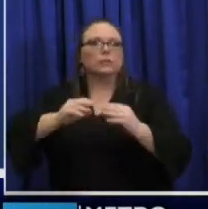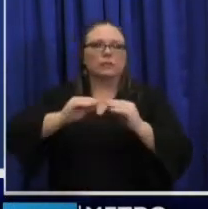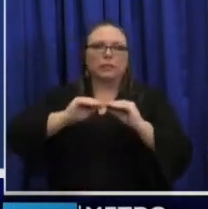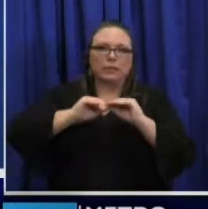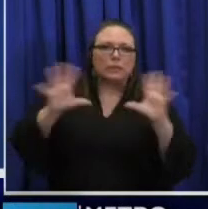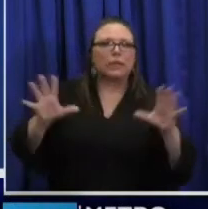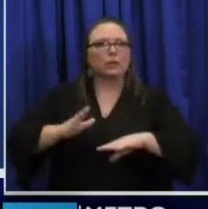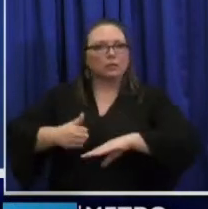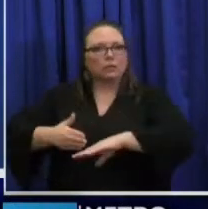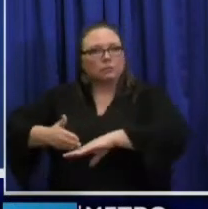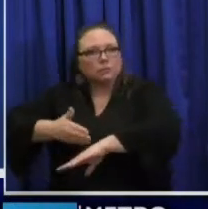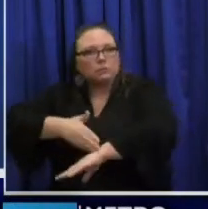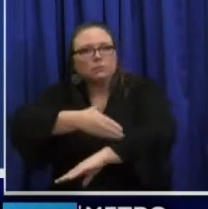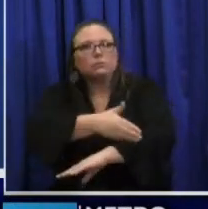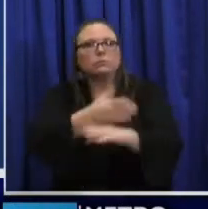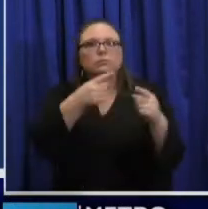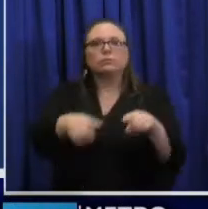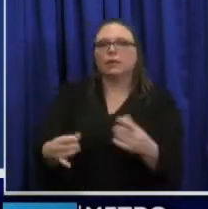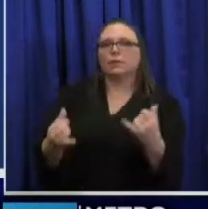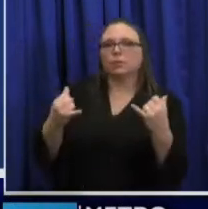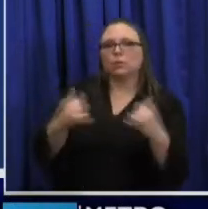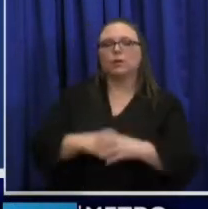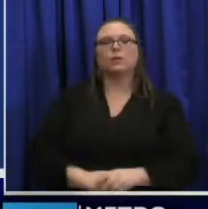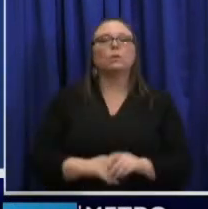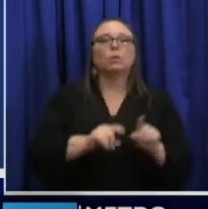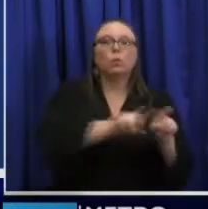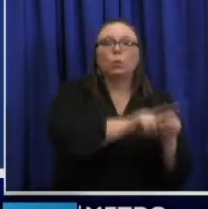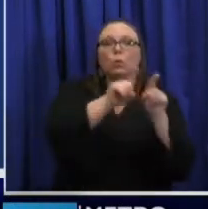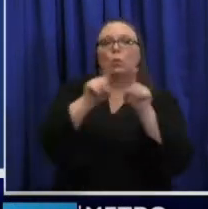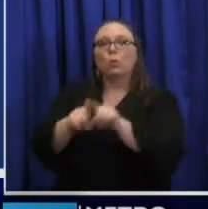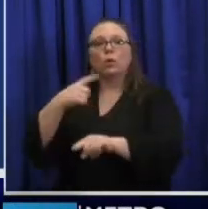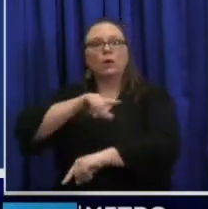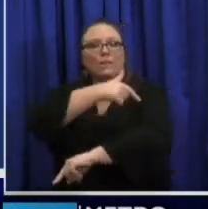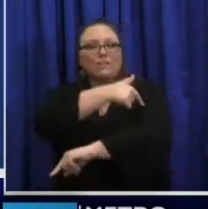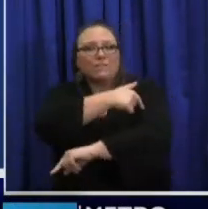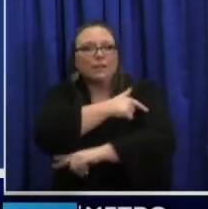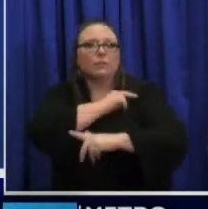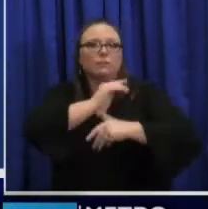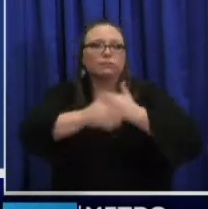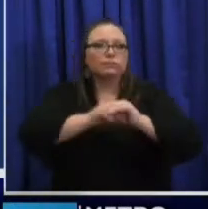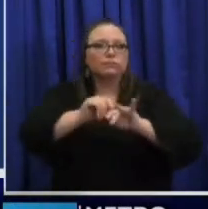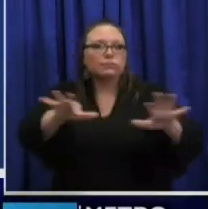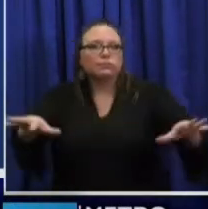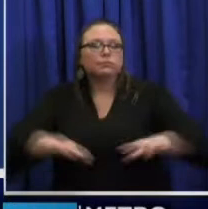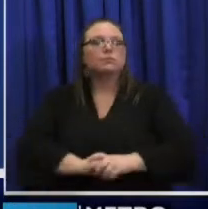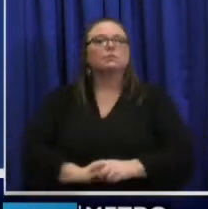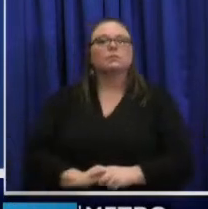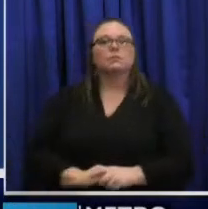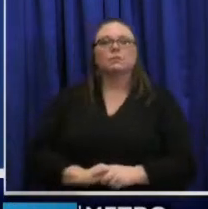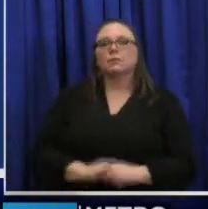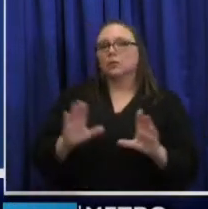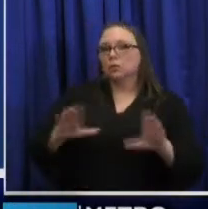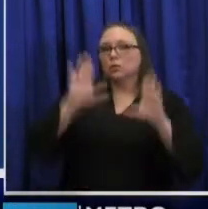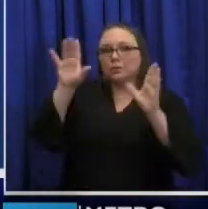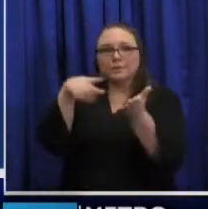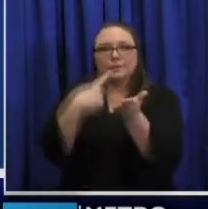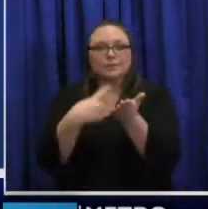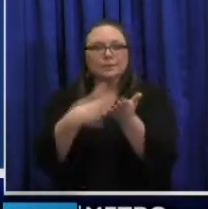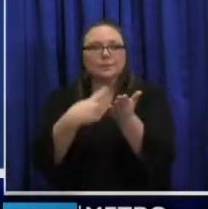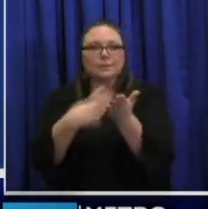an optimistic trend happening right now, and then also our vaccine rollout. I mean, it's great to be talking